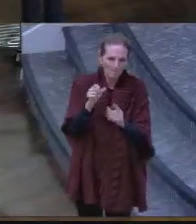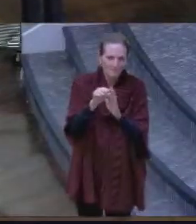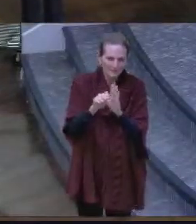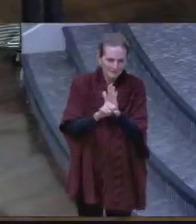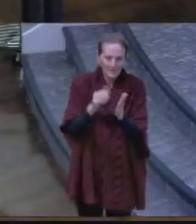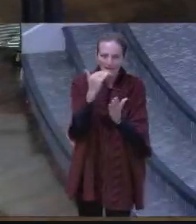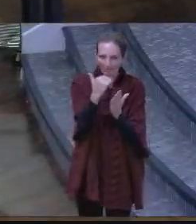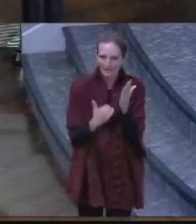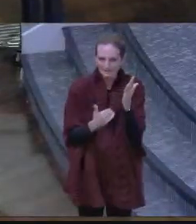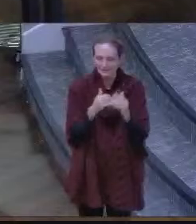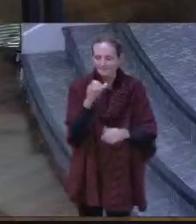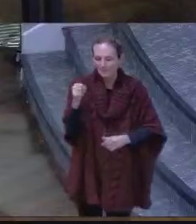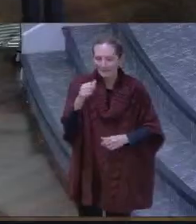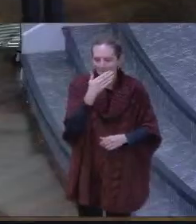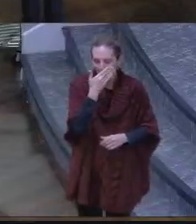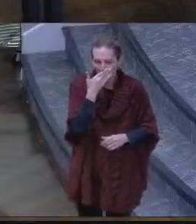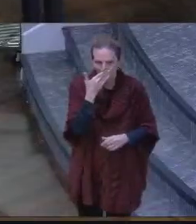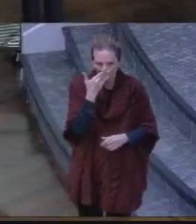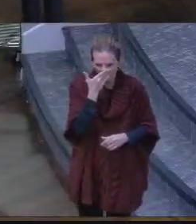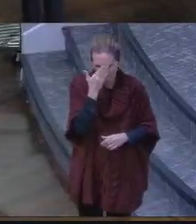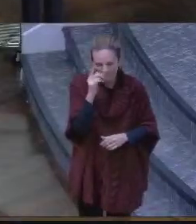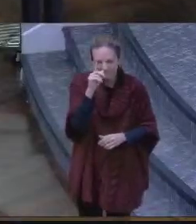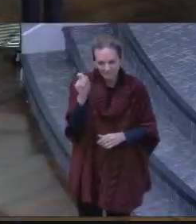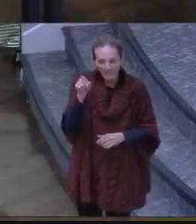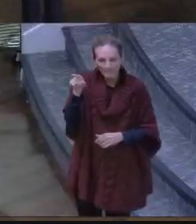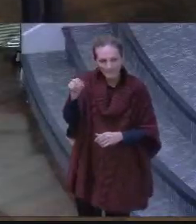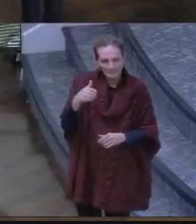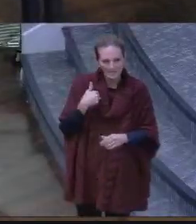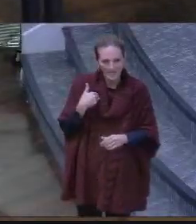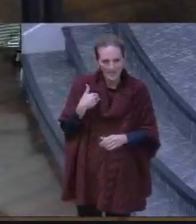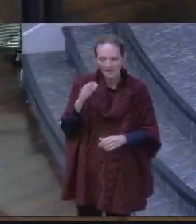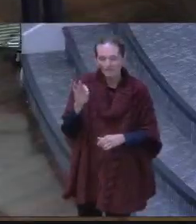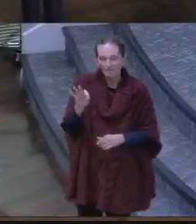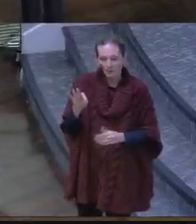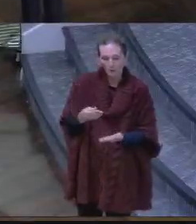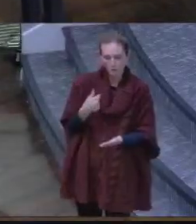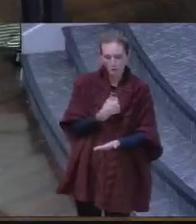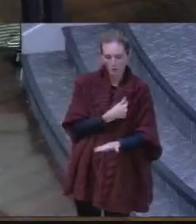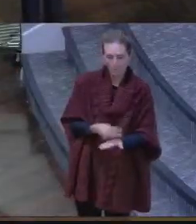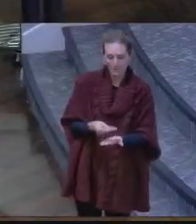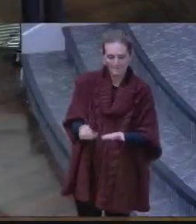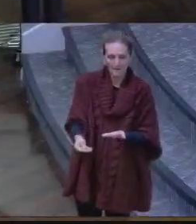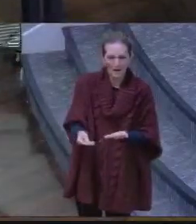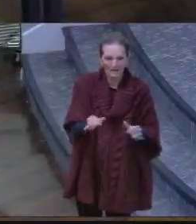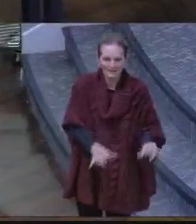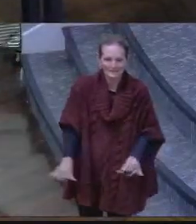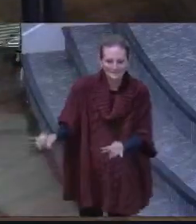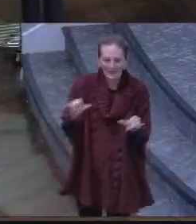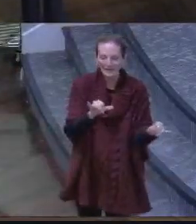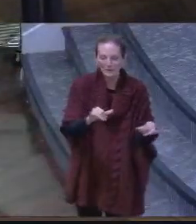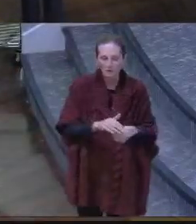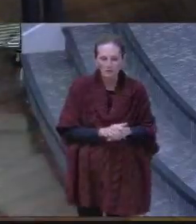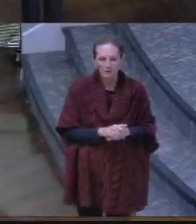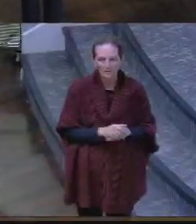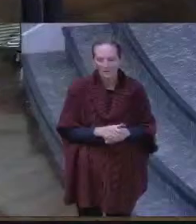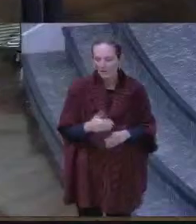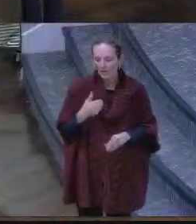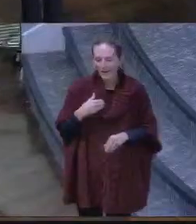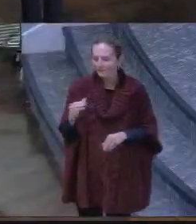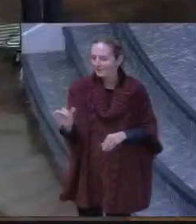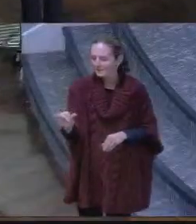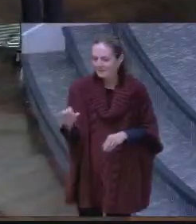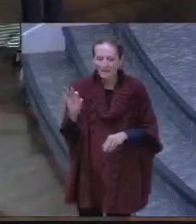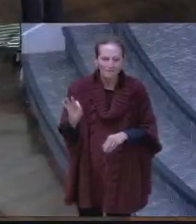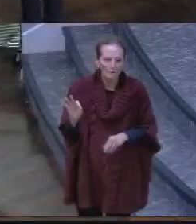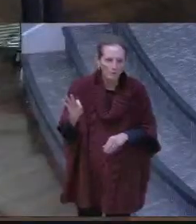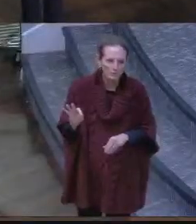to Right. fulfill our needs? Correct, because they have the furniture that we buy is kind of standard since Oglethorpe. We have the same name